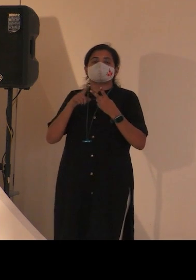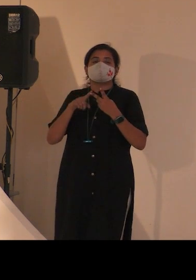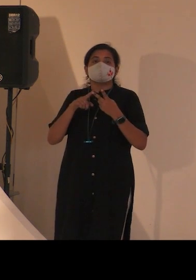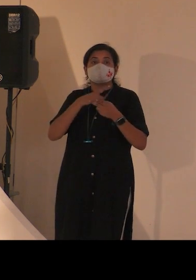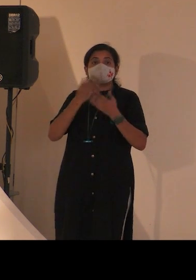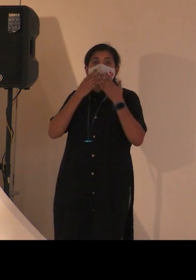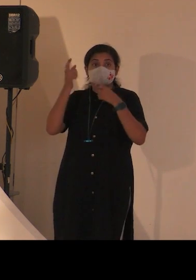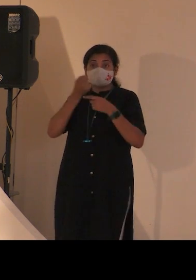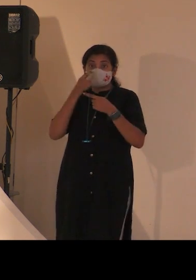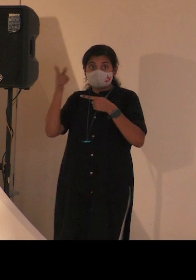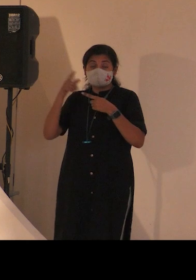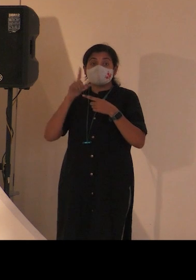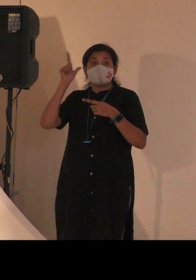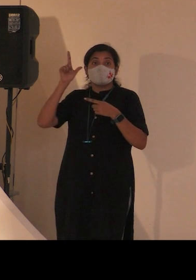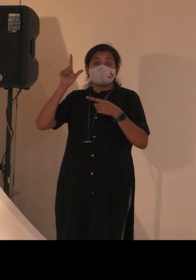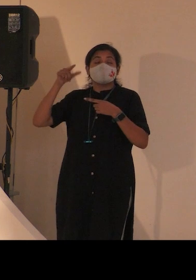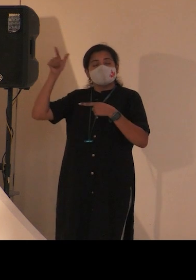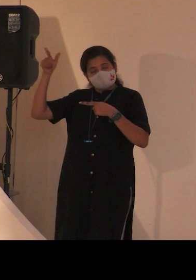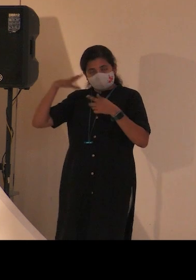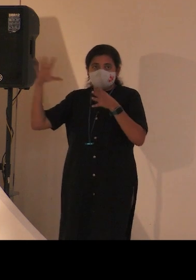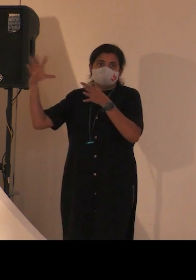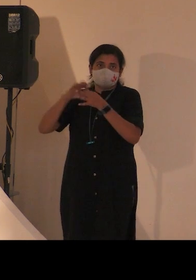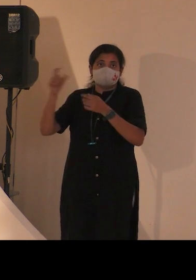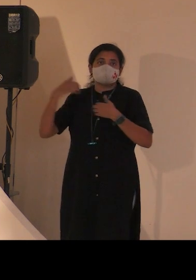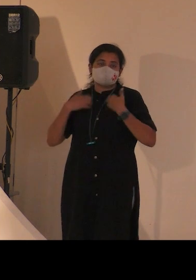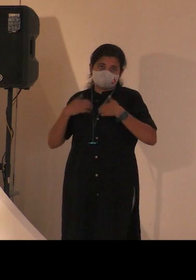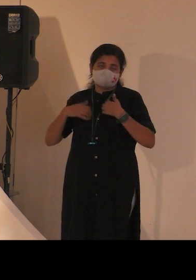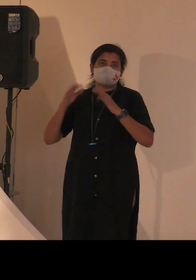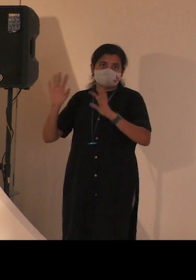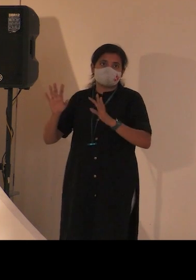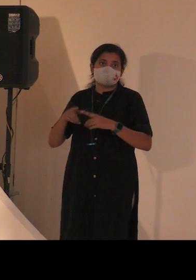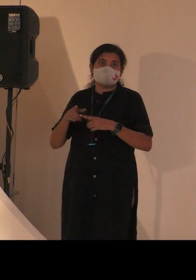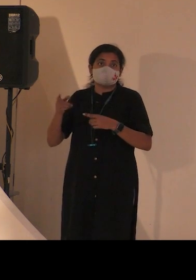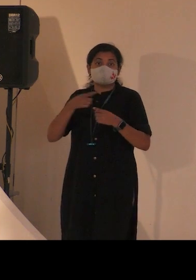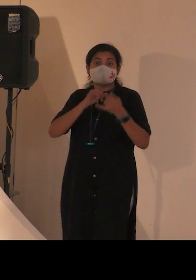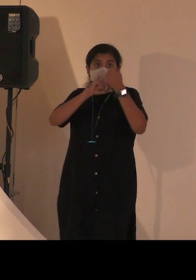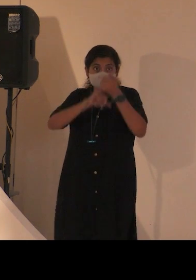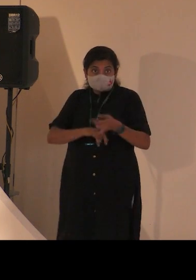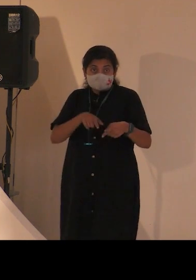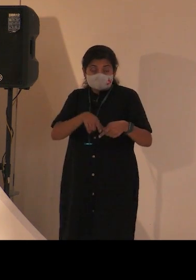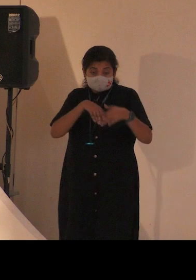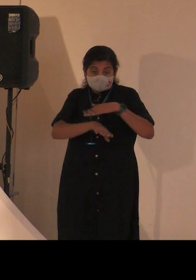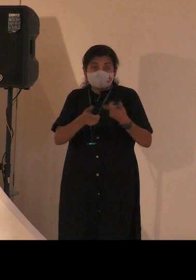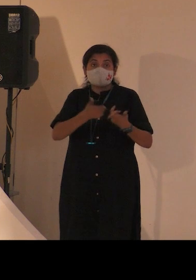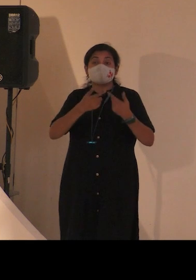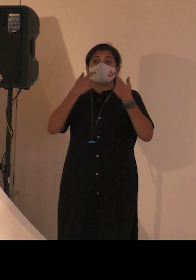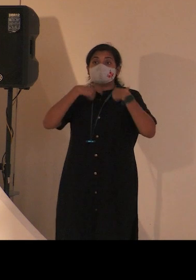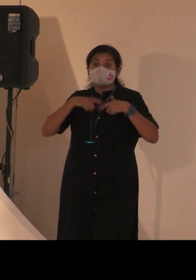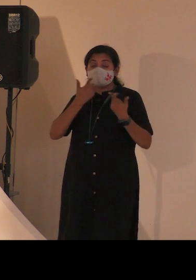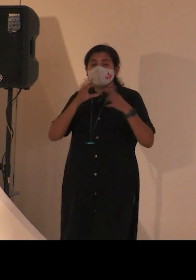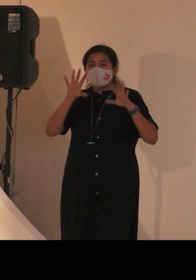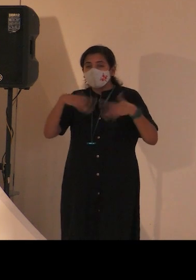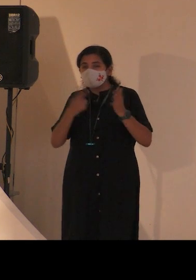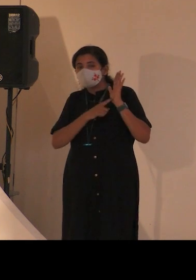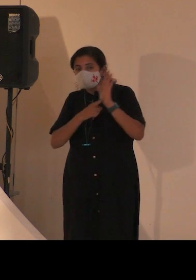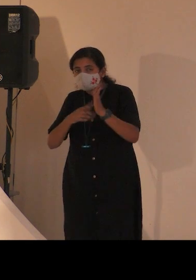Tropical School of Medicine in London. He was very interested in looking at the South Indian temples and how bodies are represented in